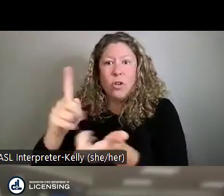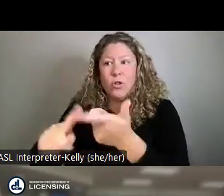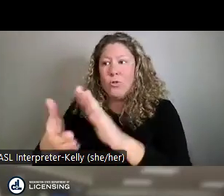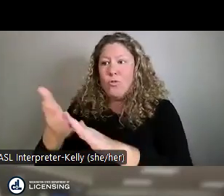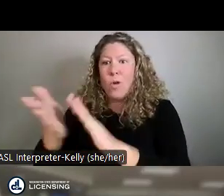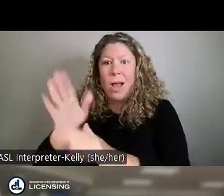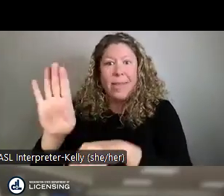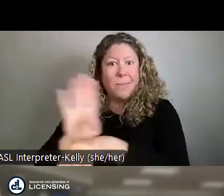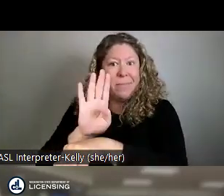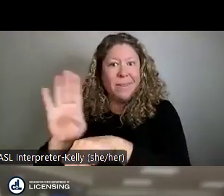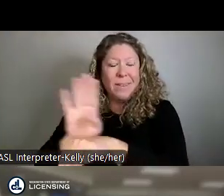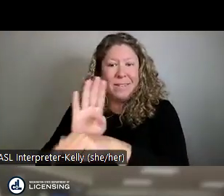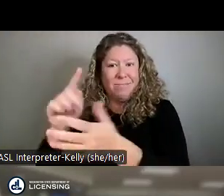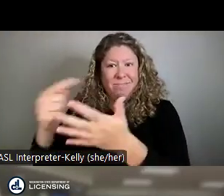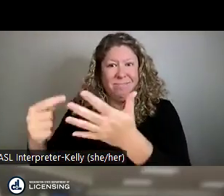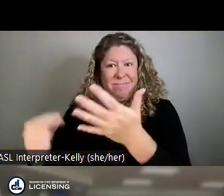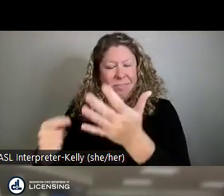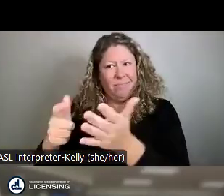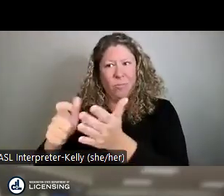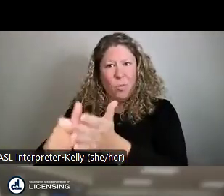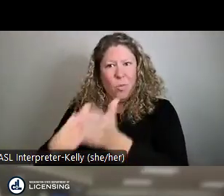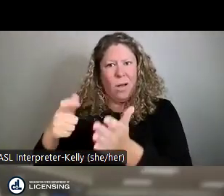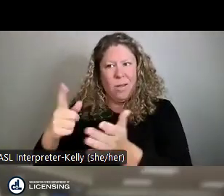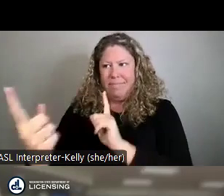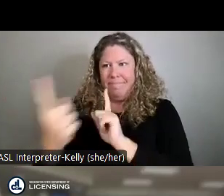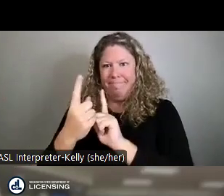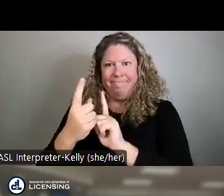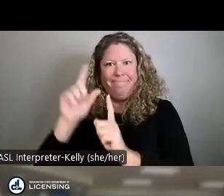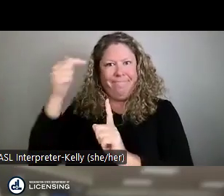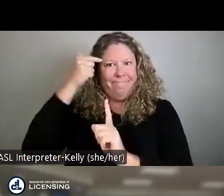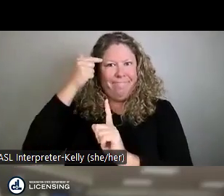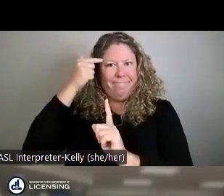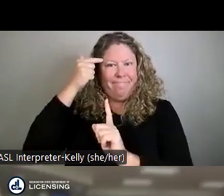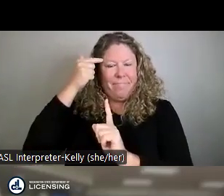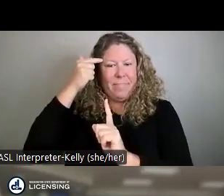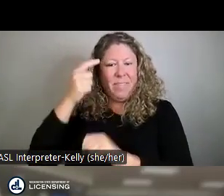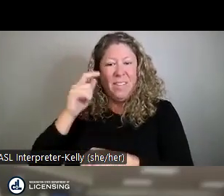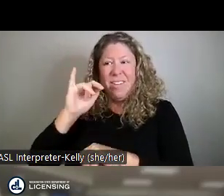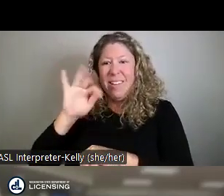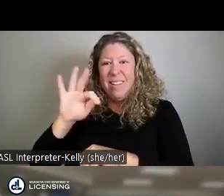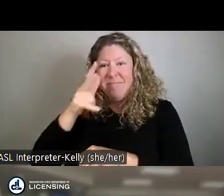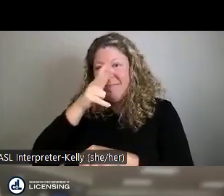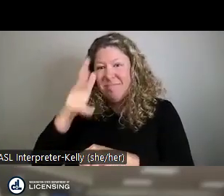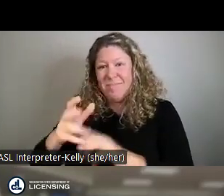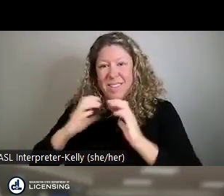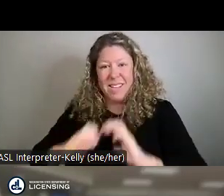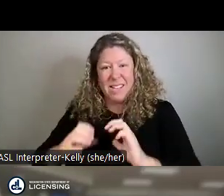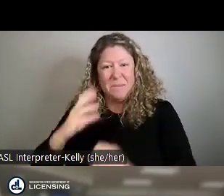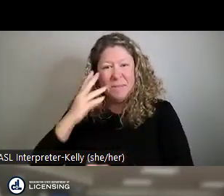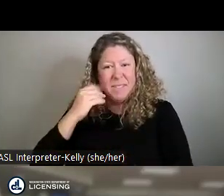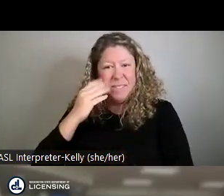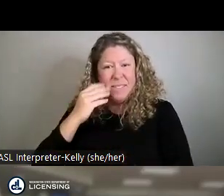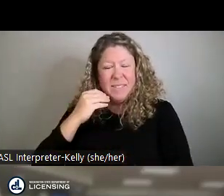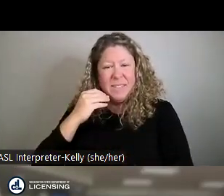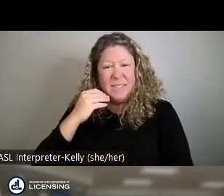safely. So what this means is when we have poor customer experience in government, customers will